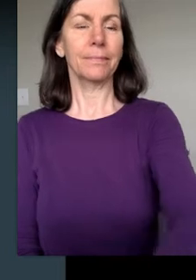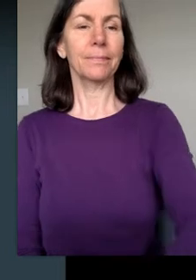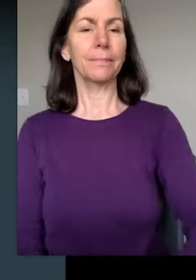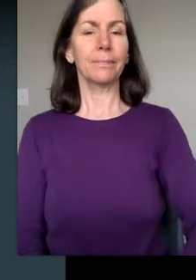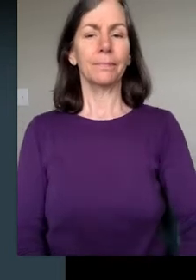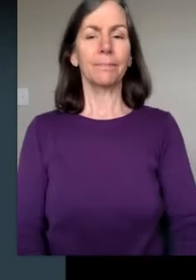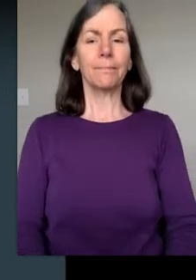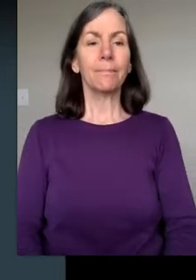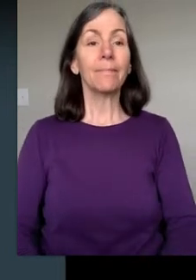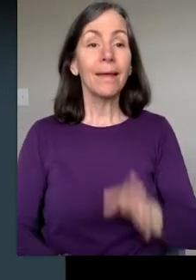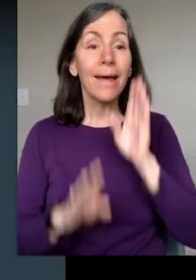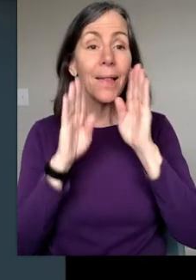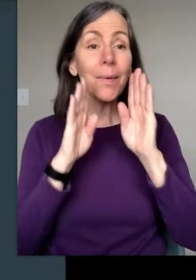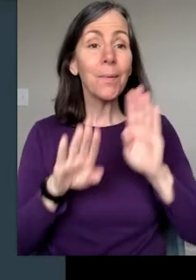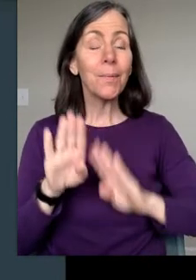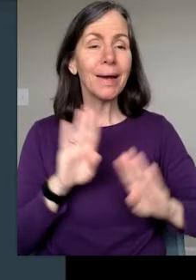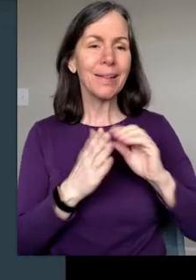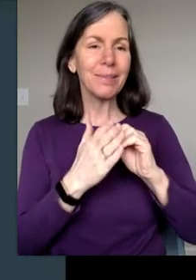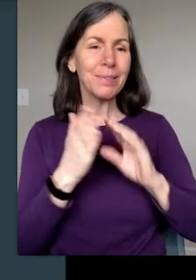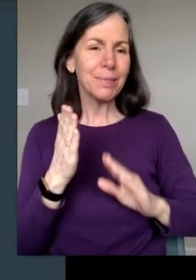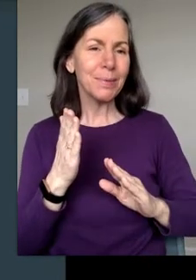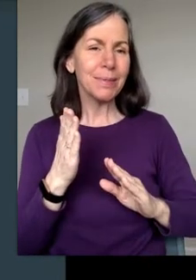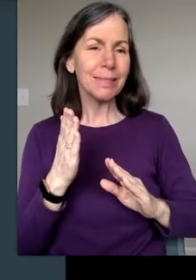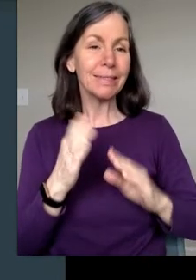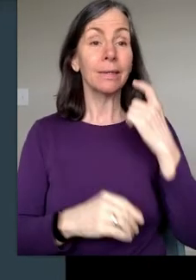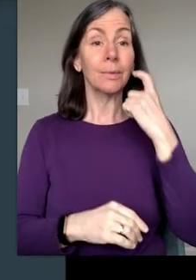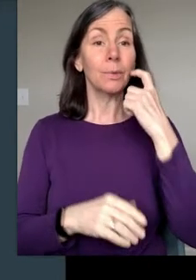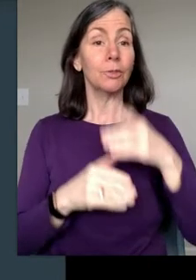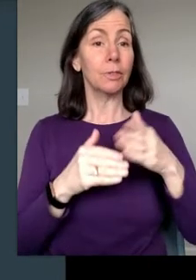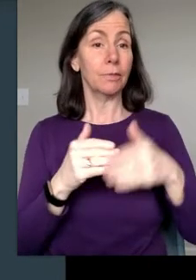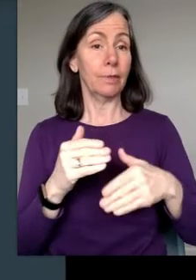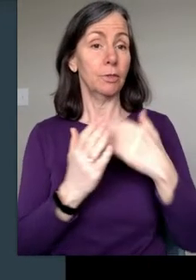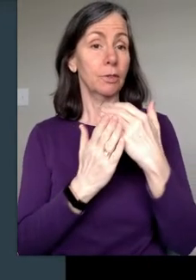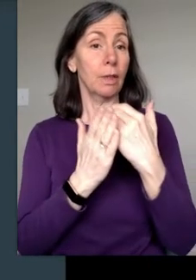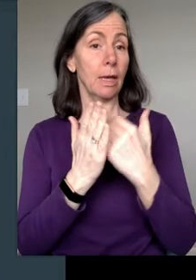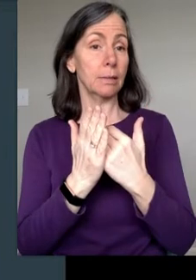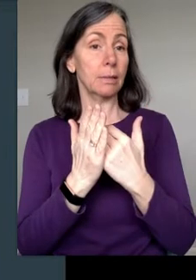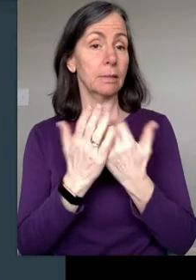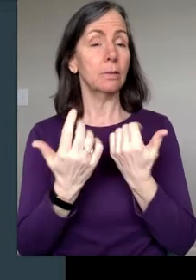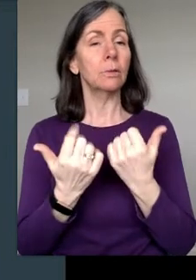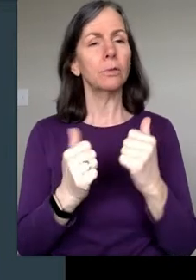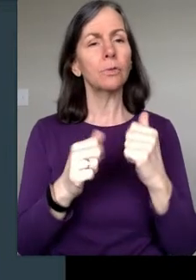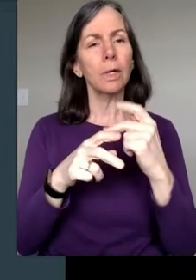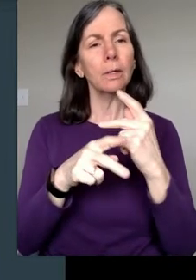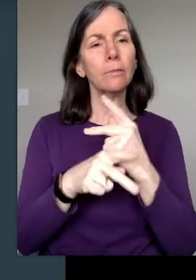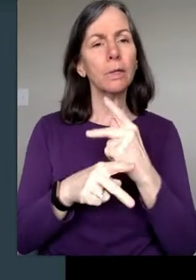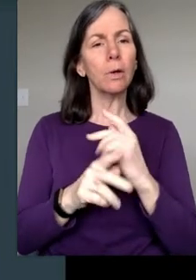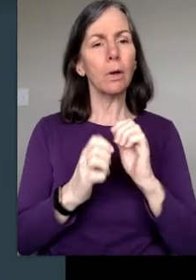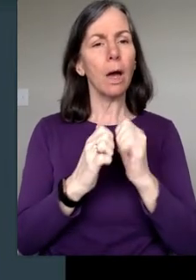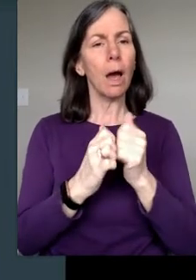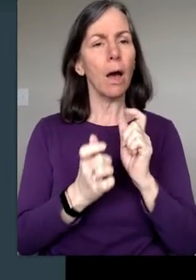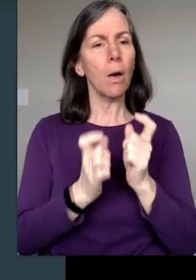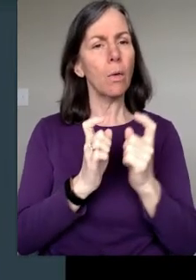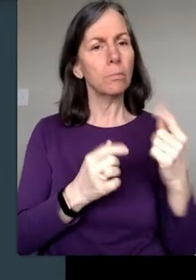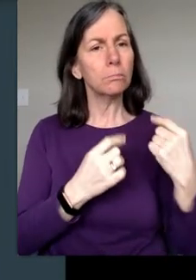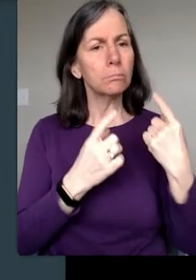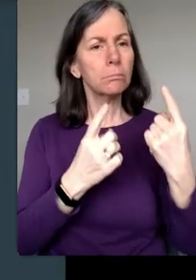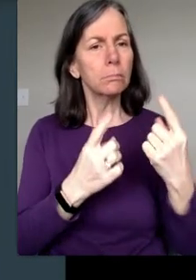Biology students. So we just completed a lesson trying to figure out how evolution